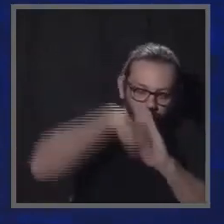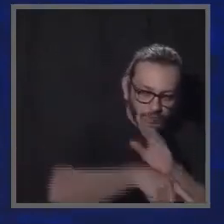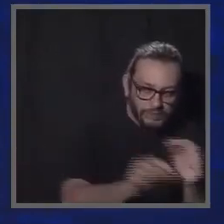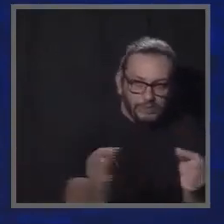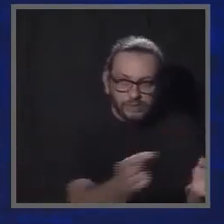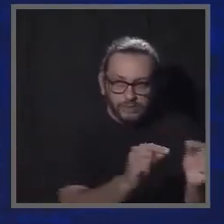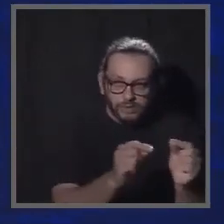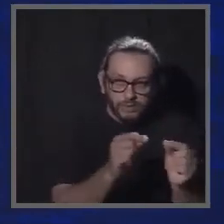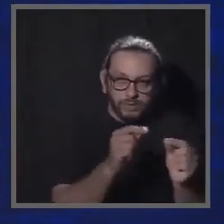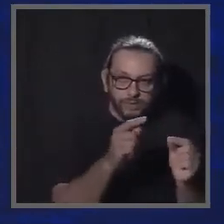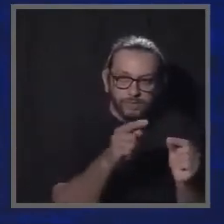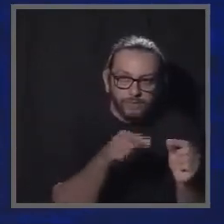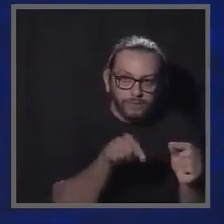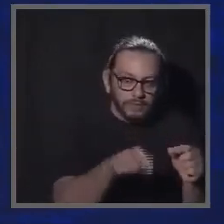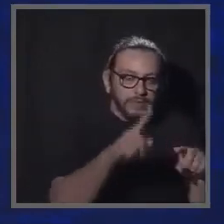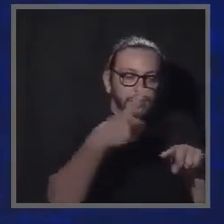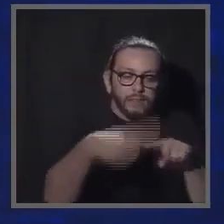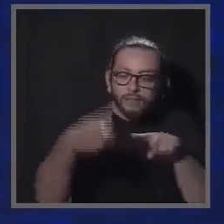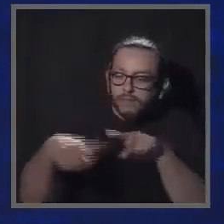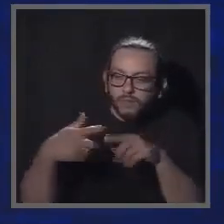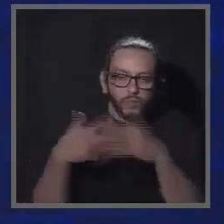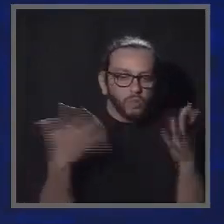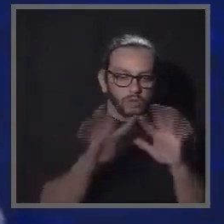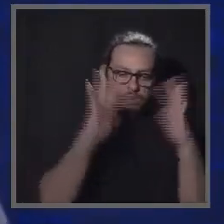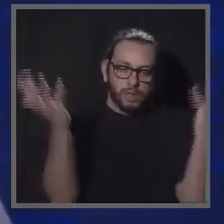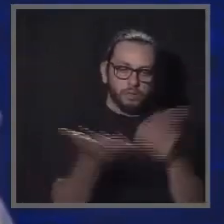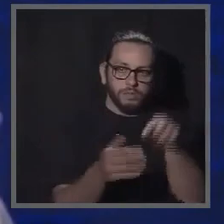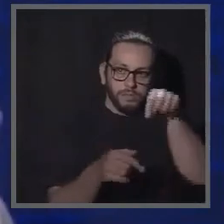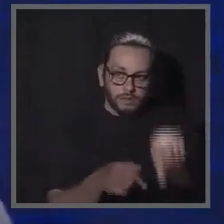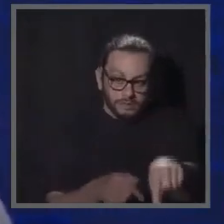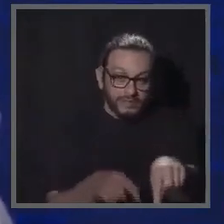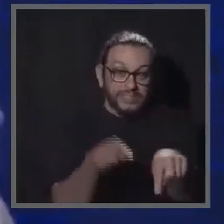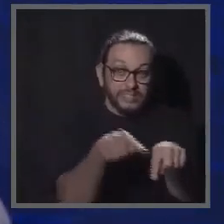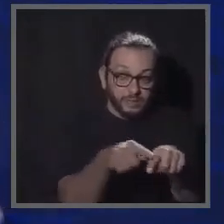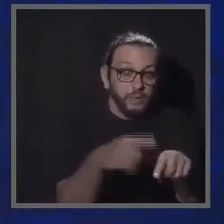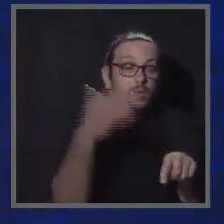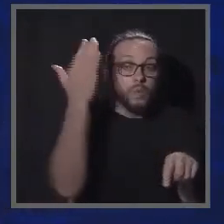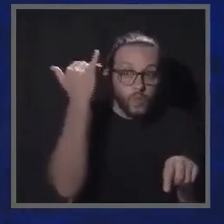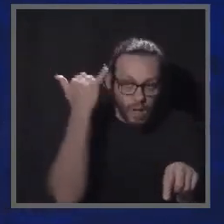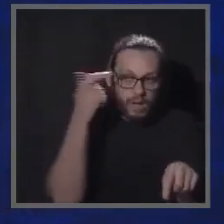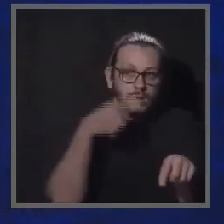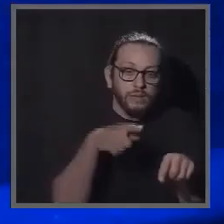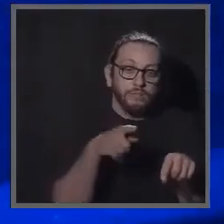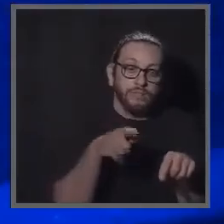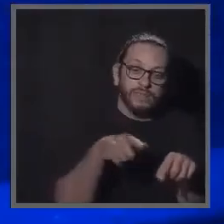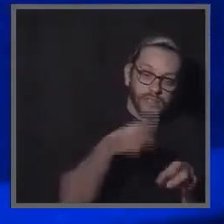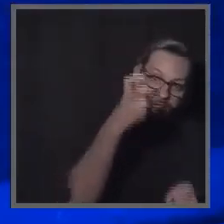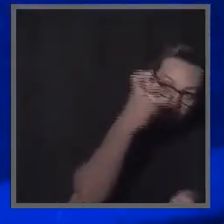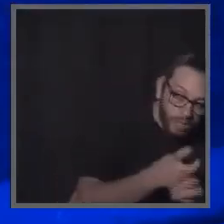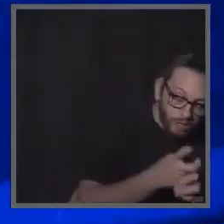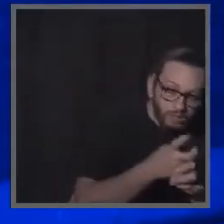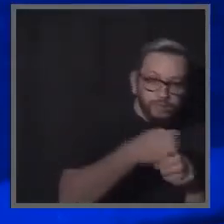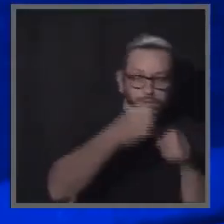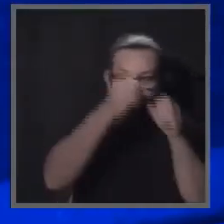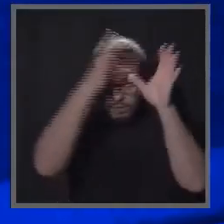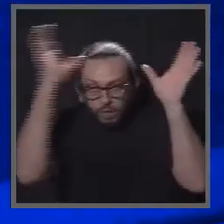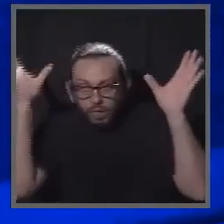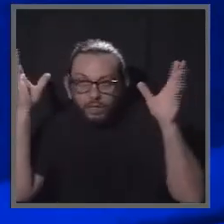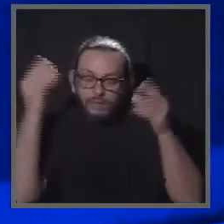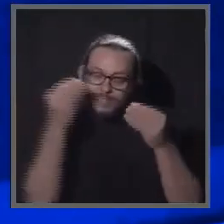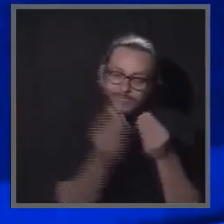profound dialogue with the diversity of all the global territory. Otherwise, there is the risk that these conceptions will